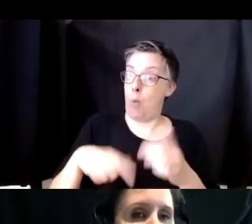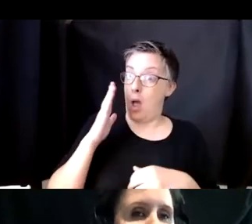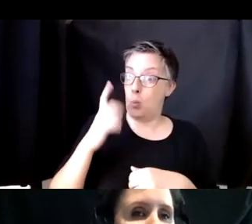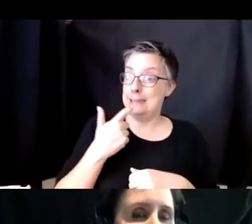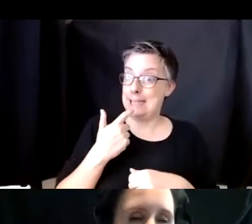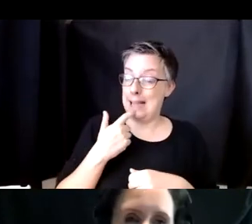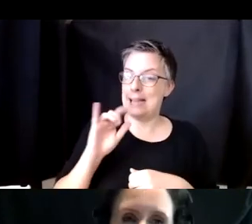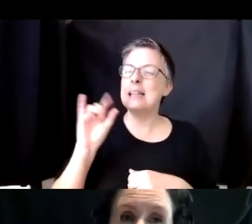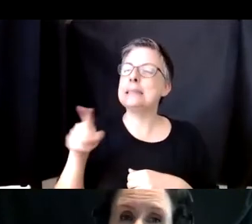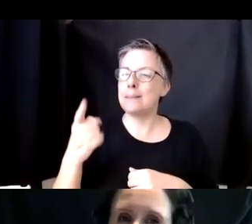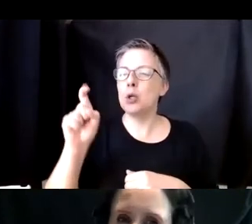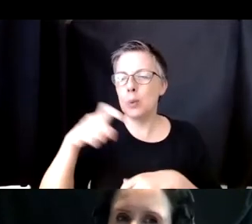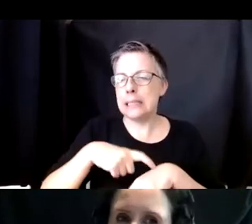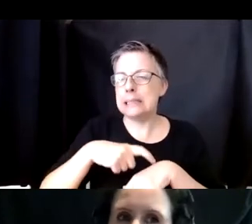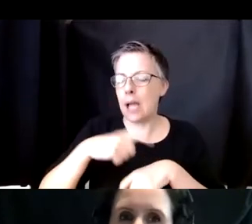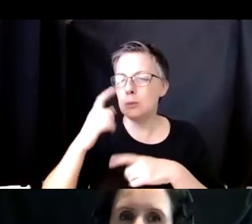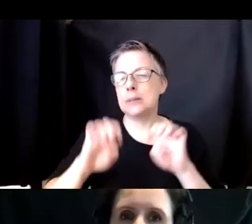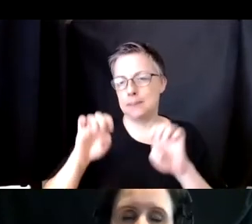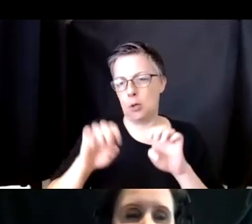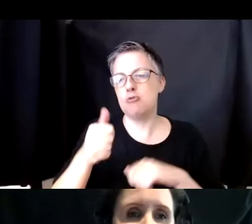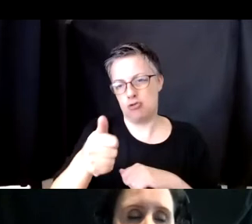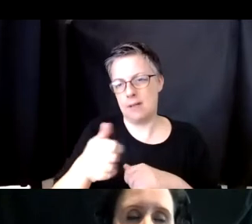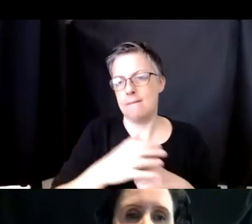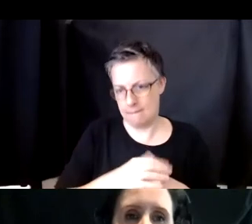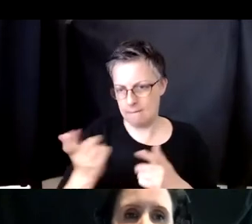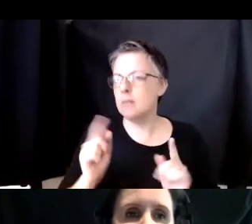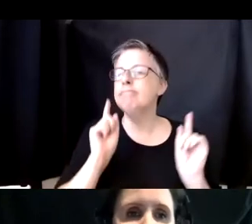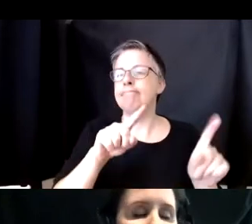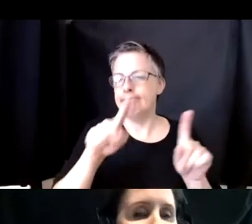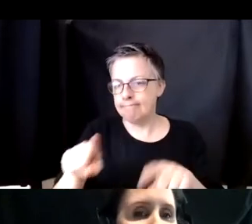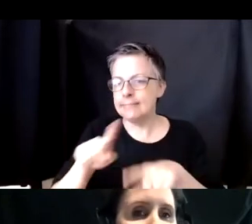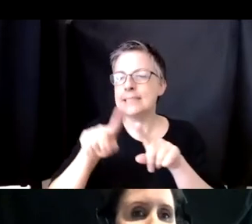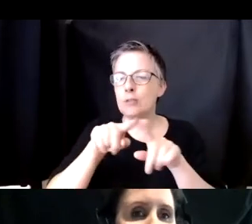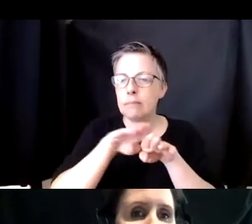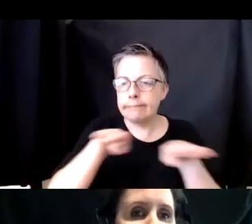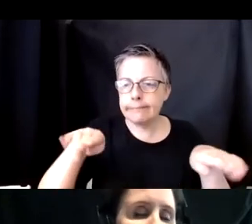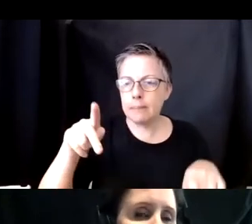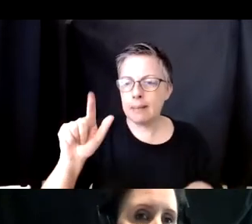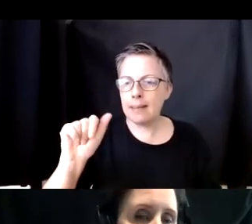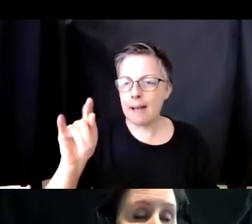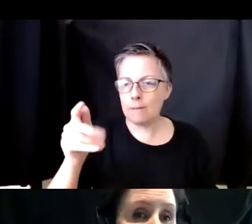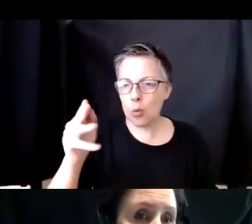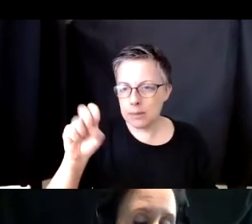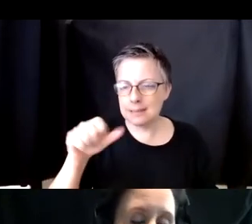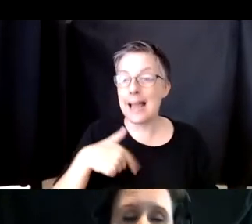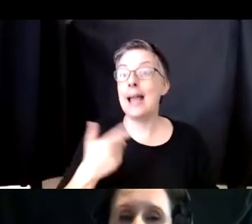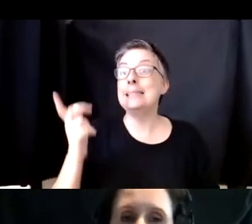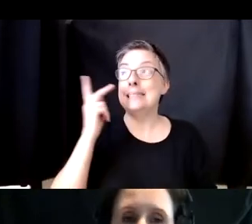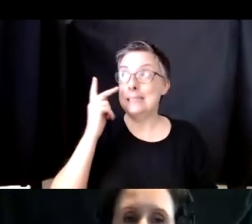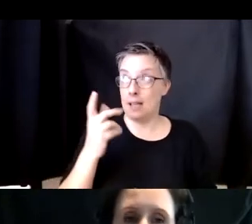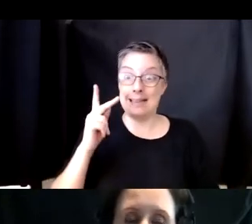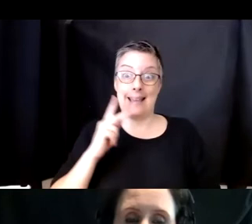something that you need time to experiment and go to these different platforms and put what I'm saying to the test.